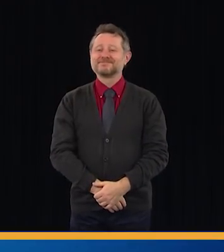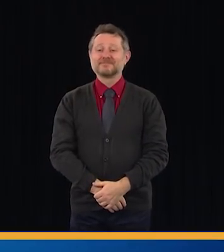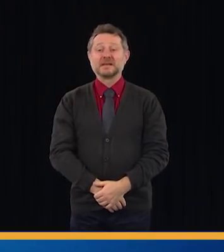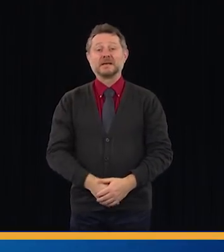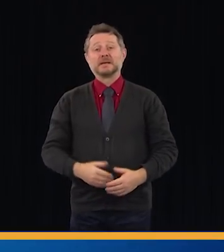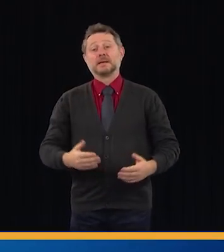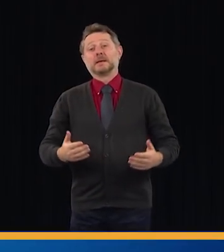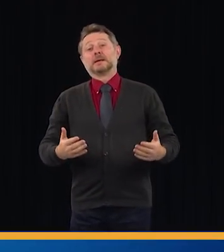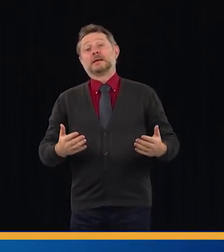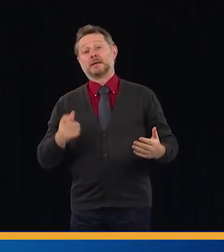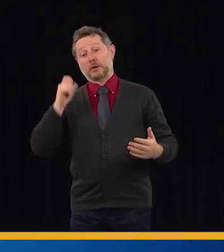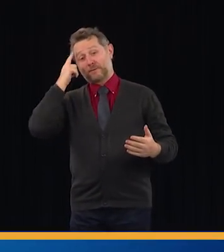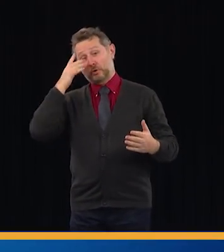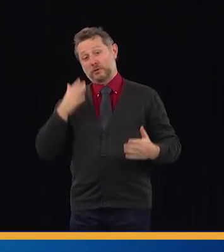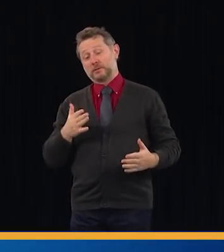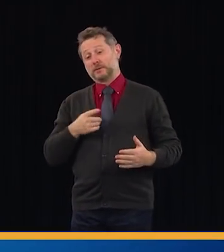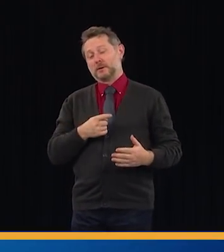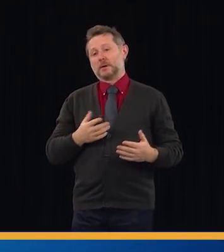These are